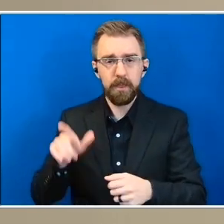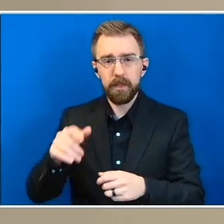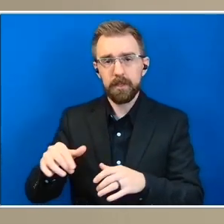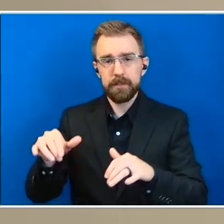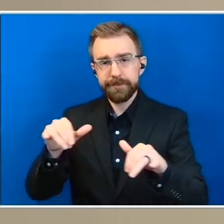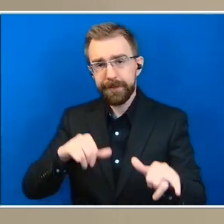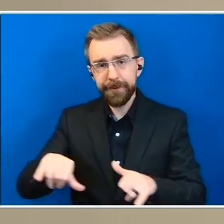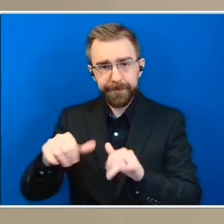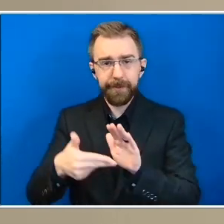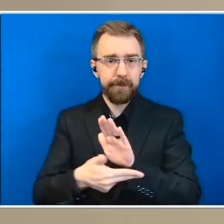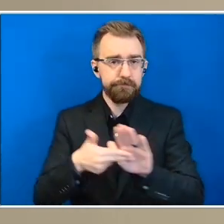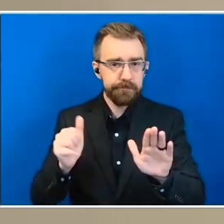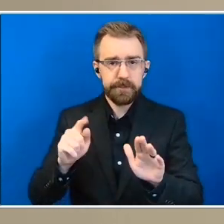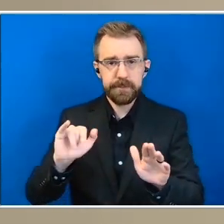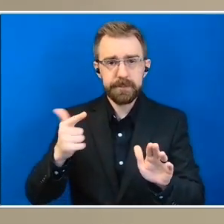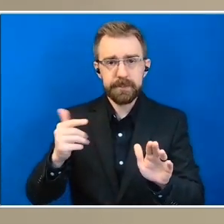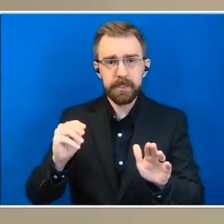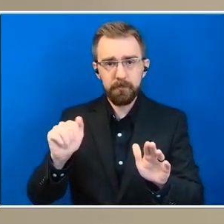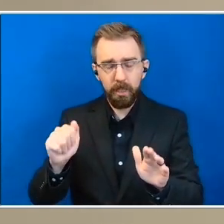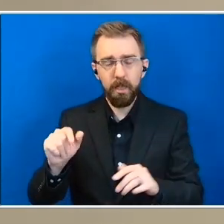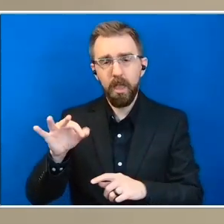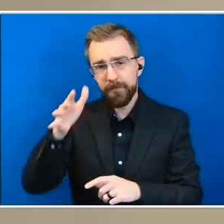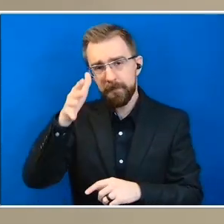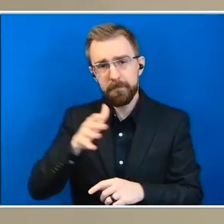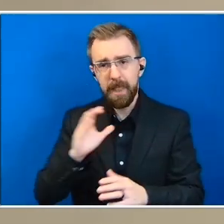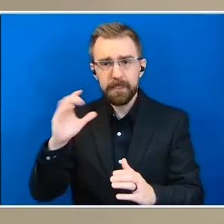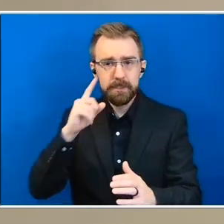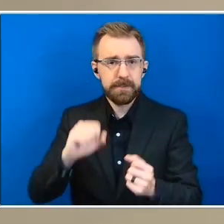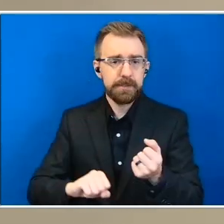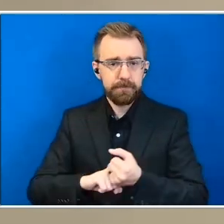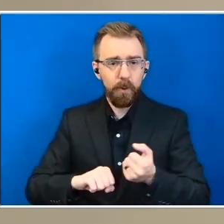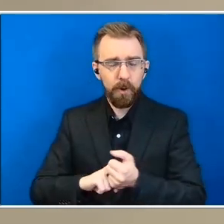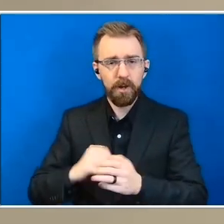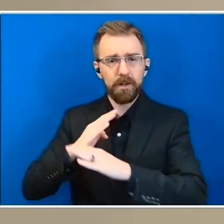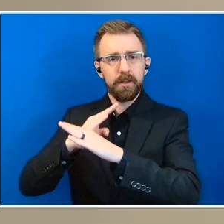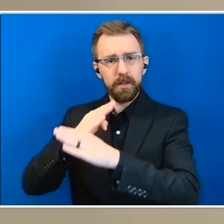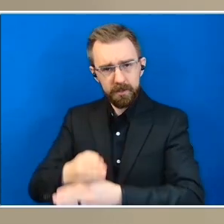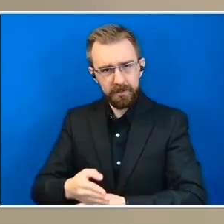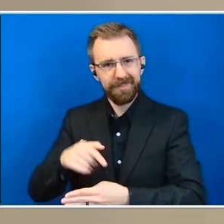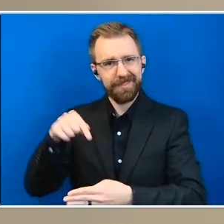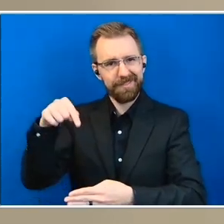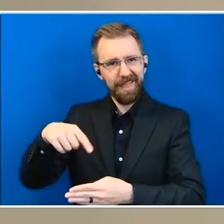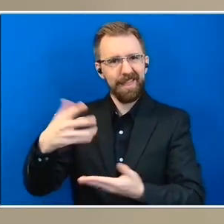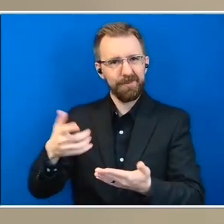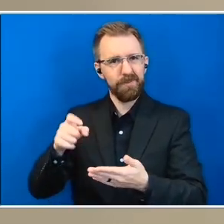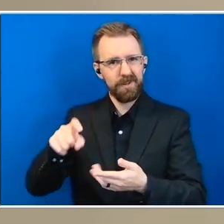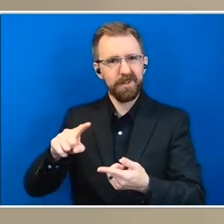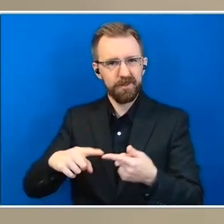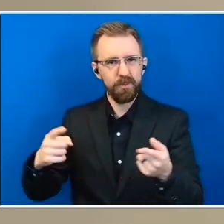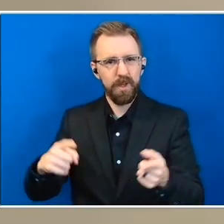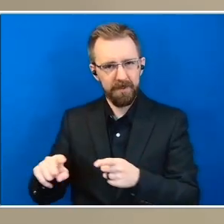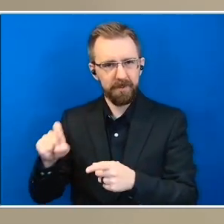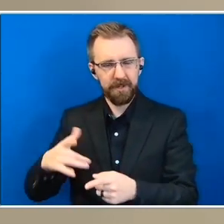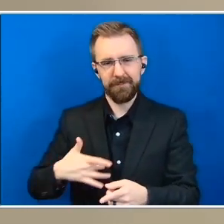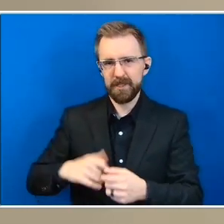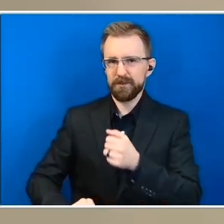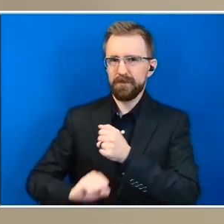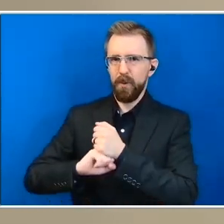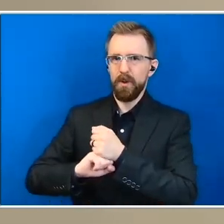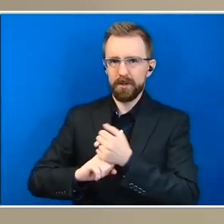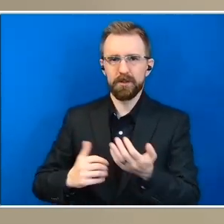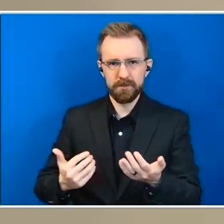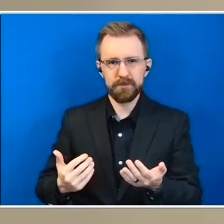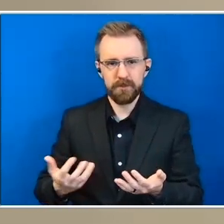stigmas of men seeking support is what needs to happen. We need to feel supported. And I want to echo